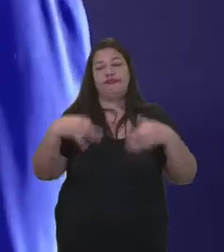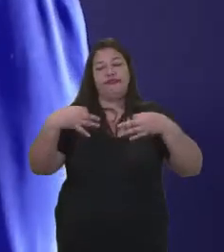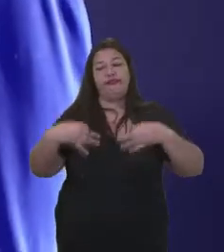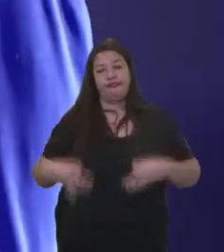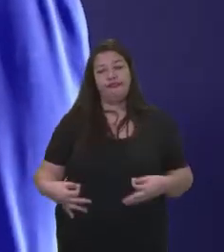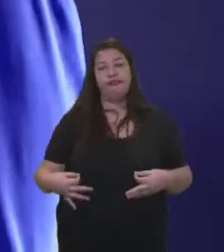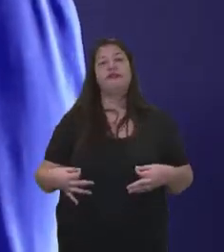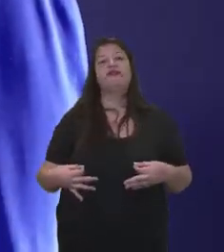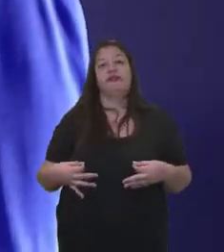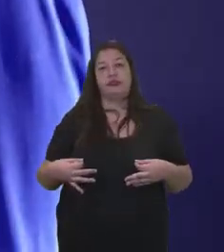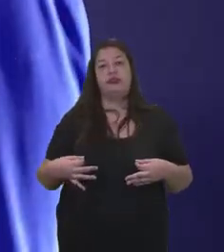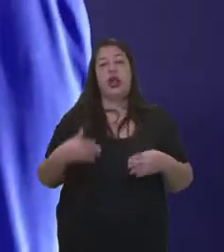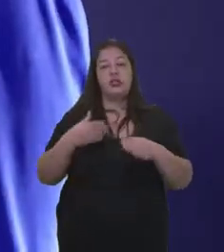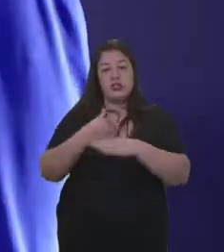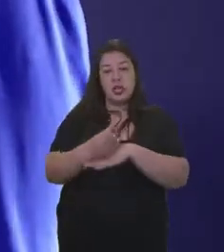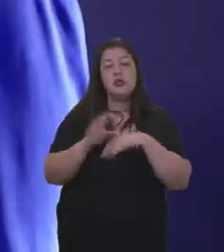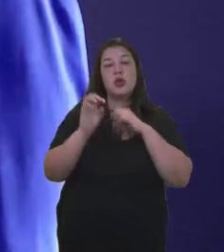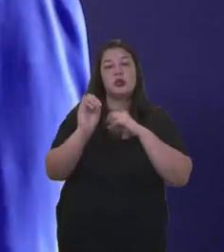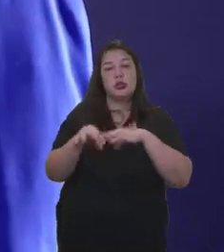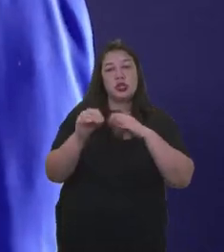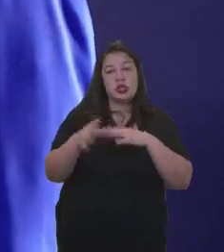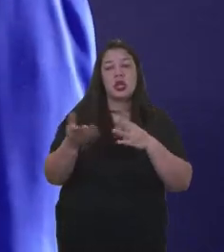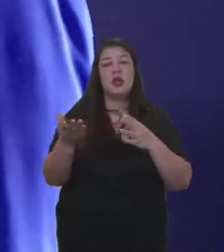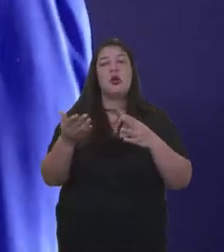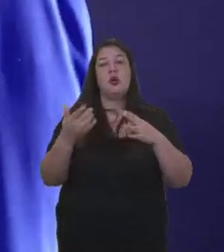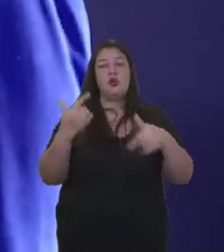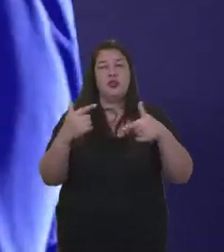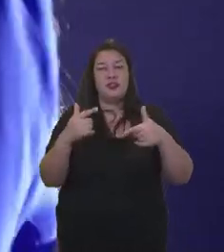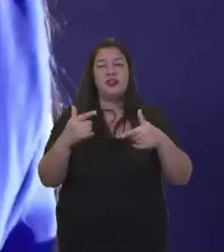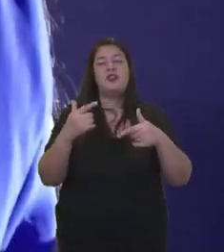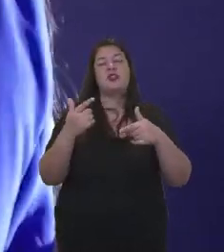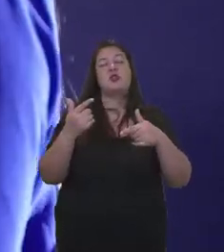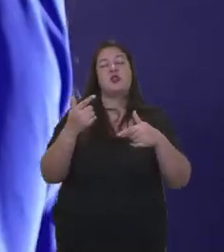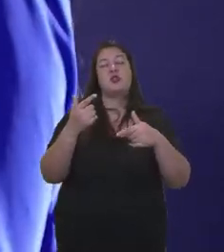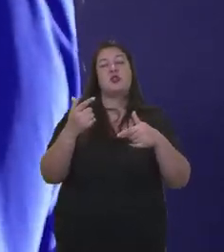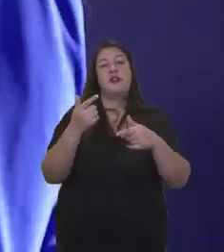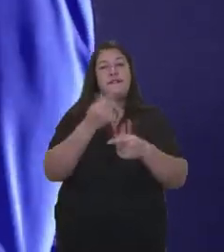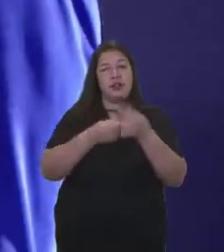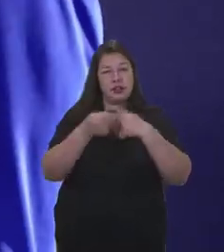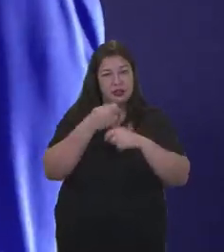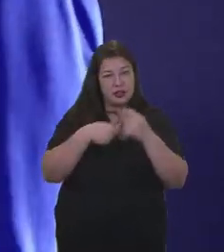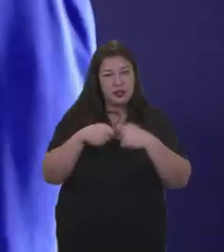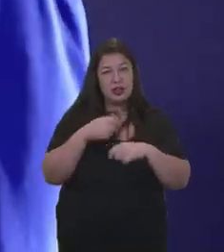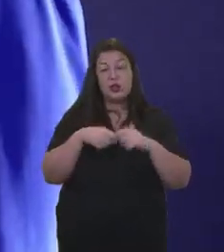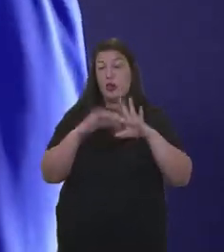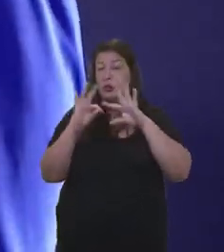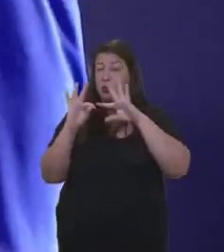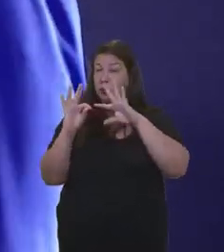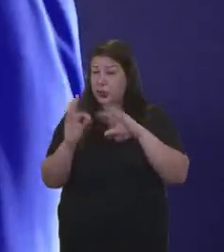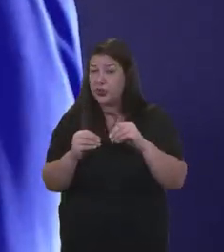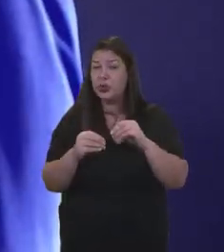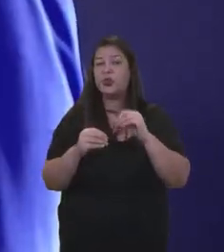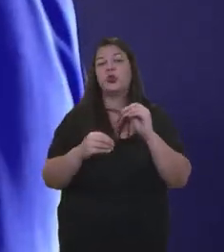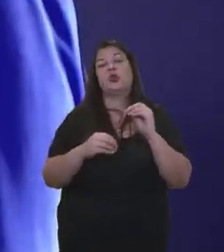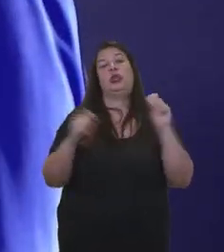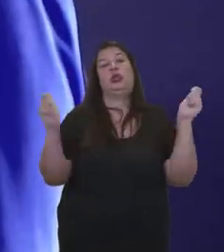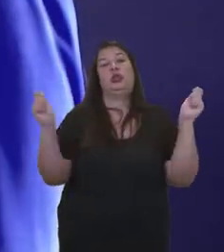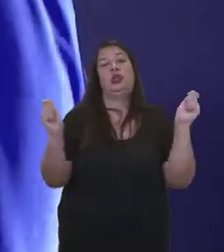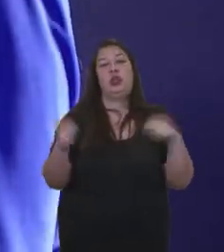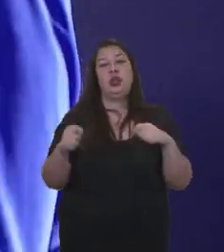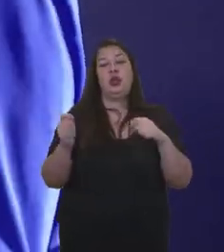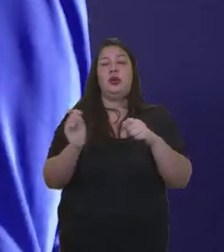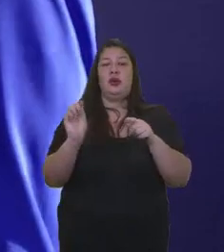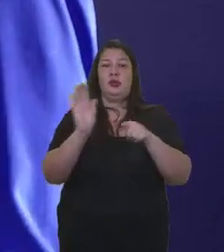taking dignity, access to education, to financial services, to everything that the digital brings